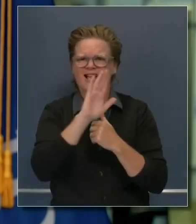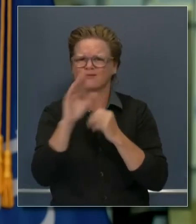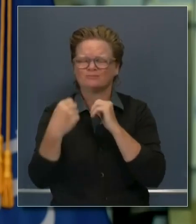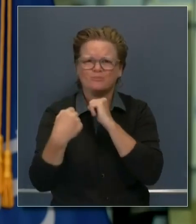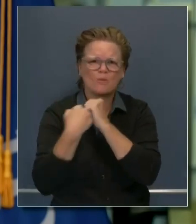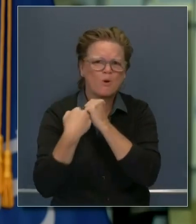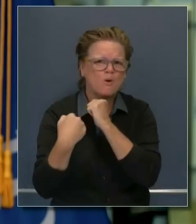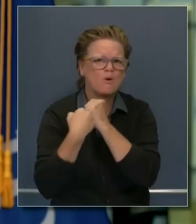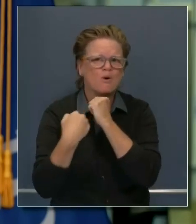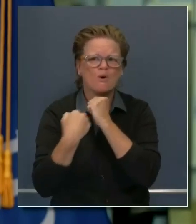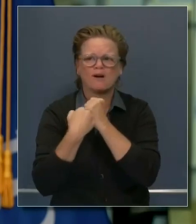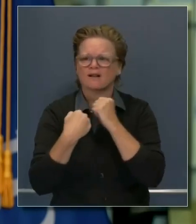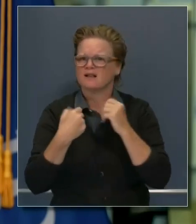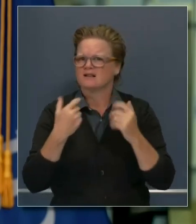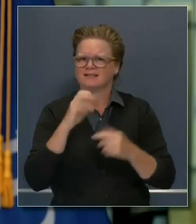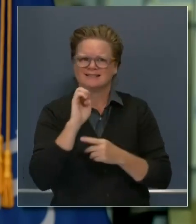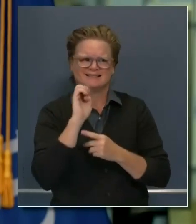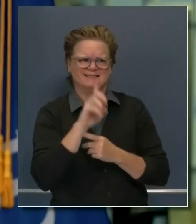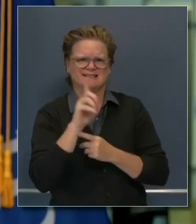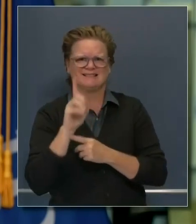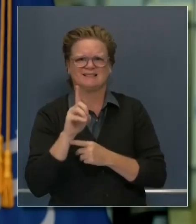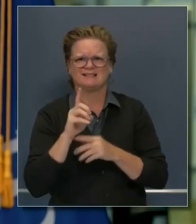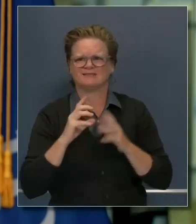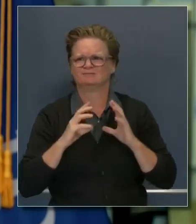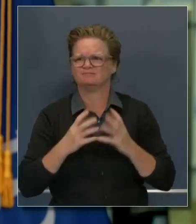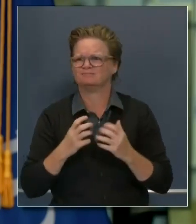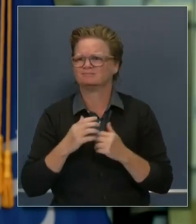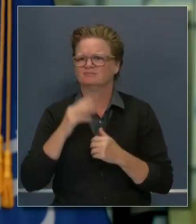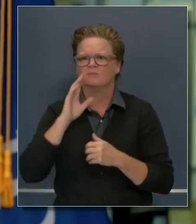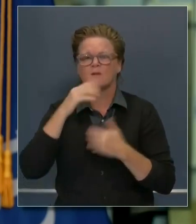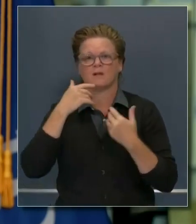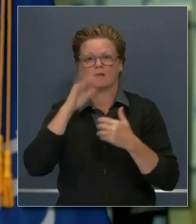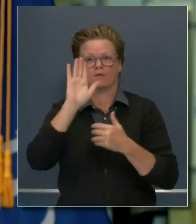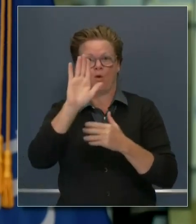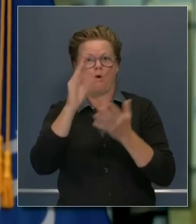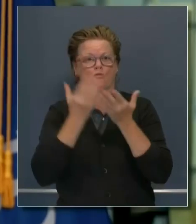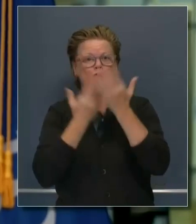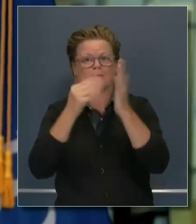their great work. They were truly tremendous.